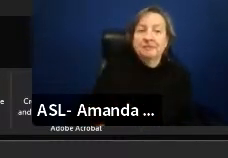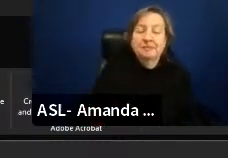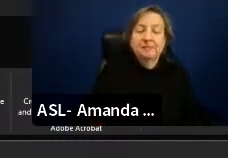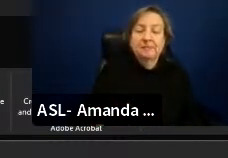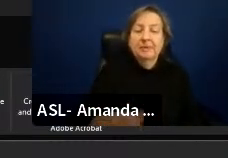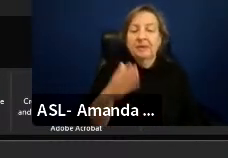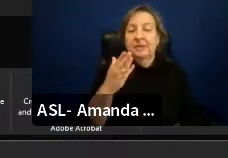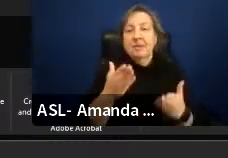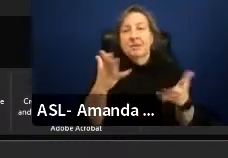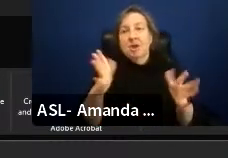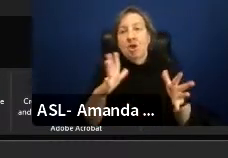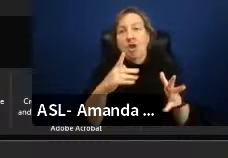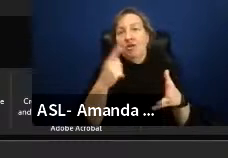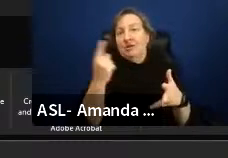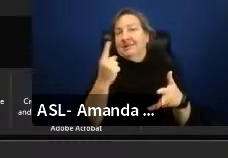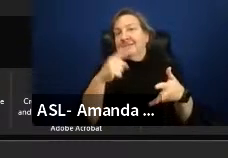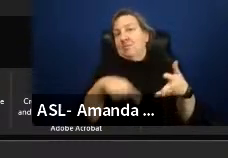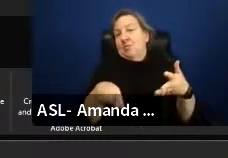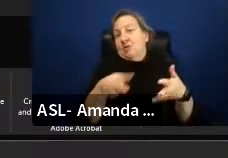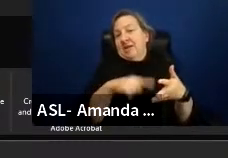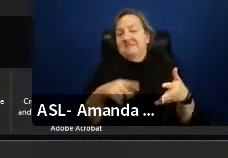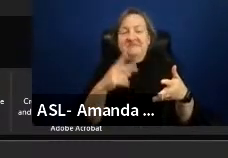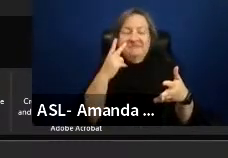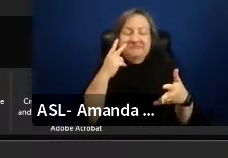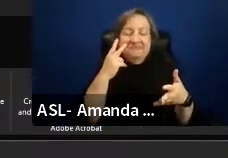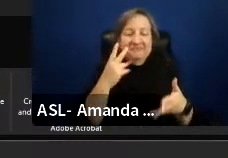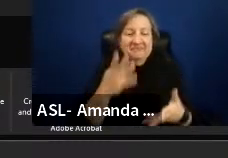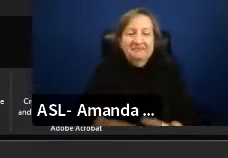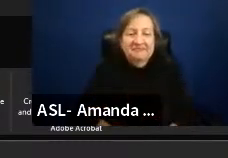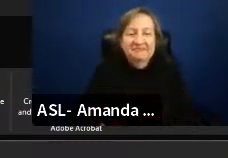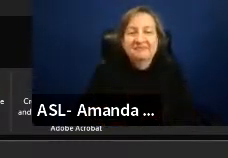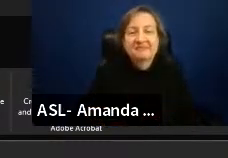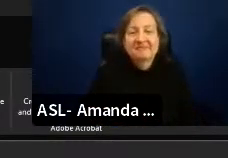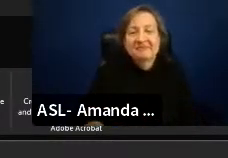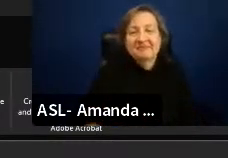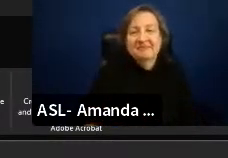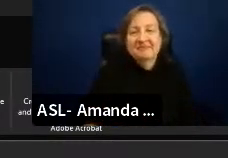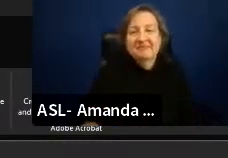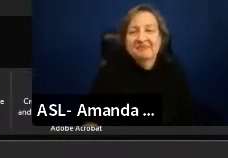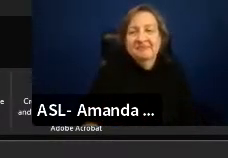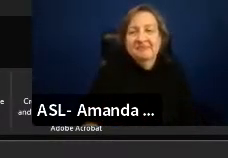Because it might already be somewhere, so. Okay.